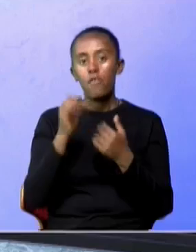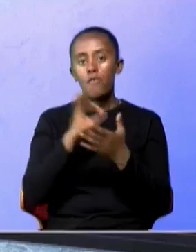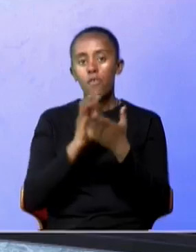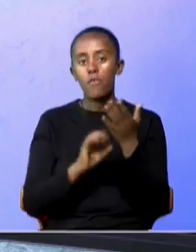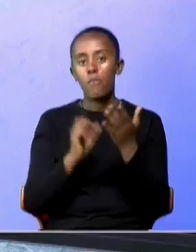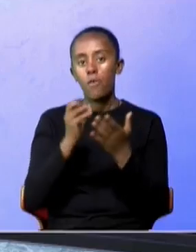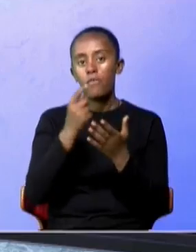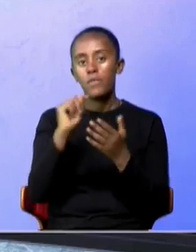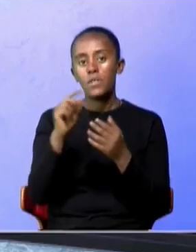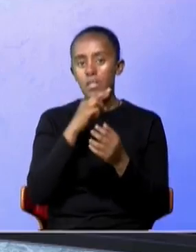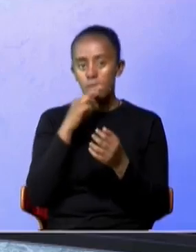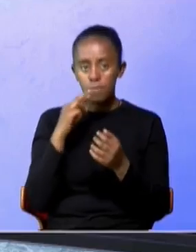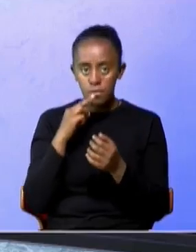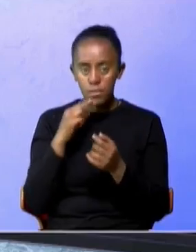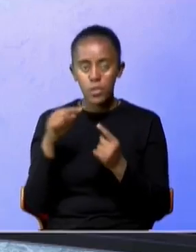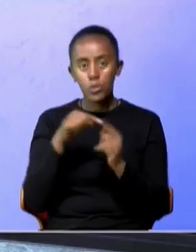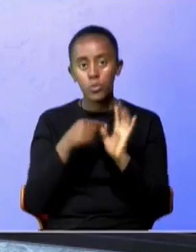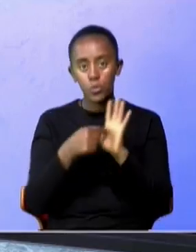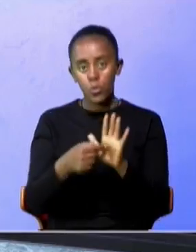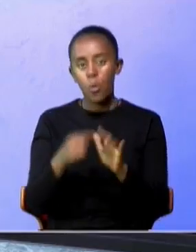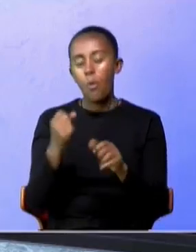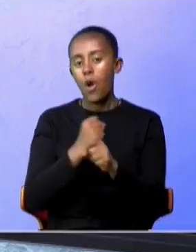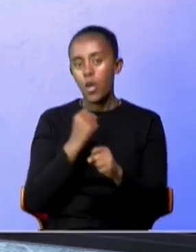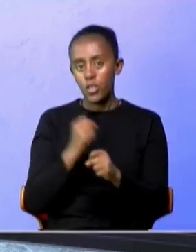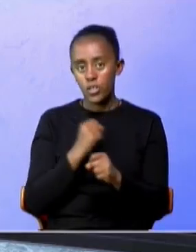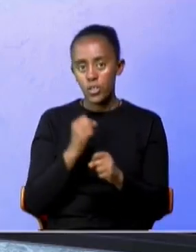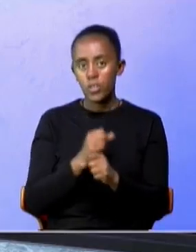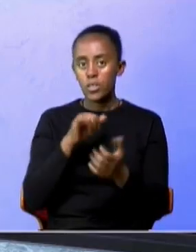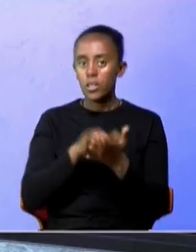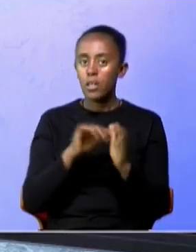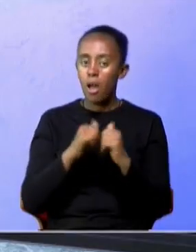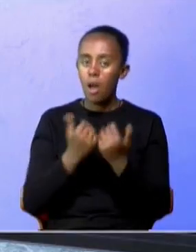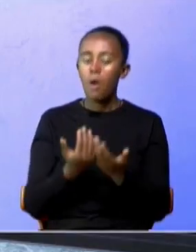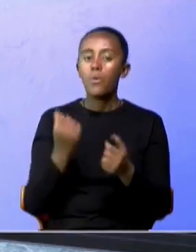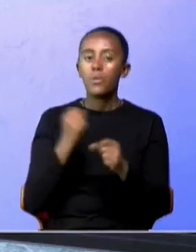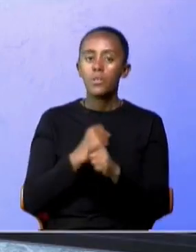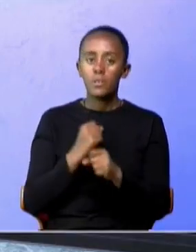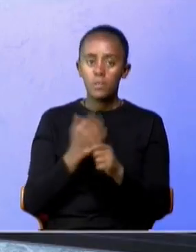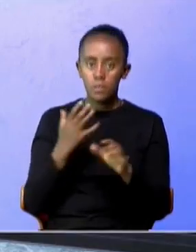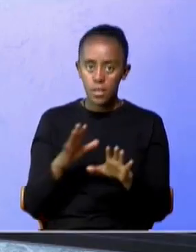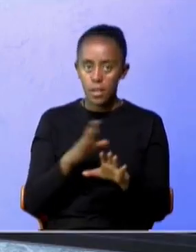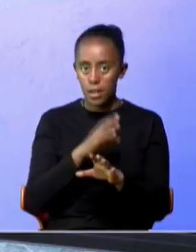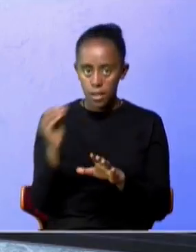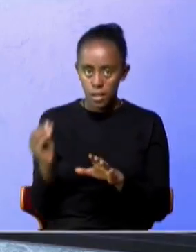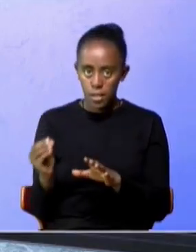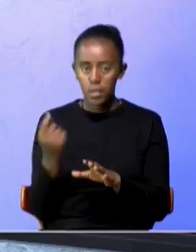the verb to show action. That is how it's done. And